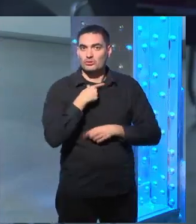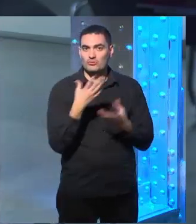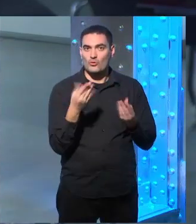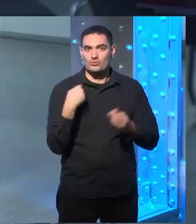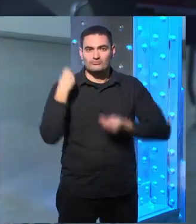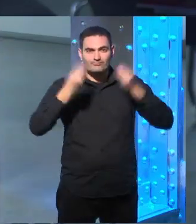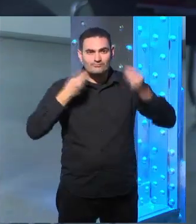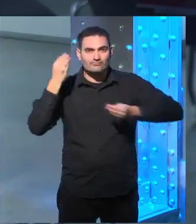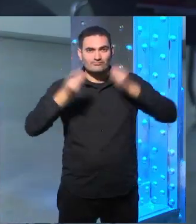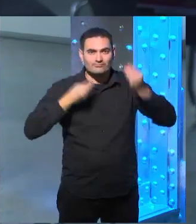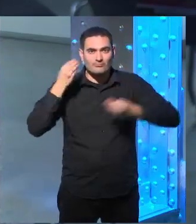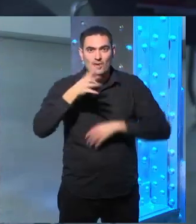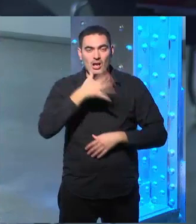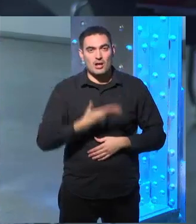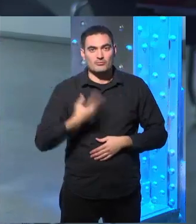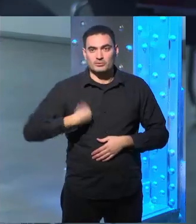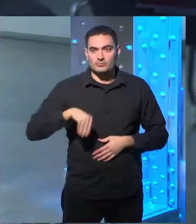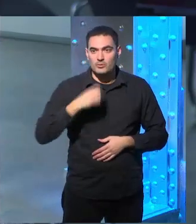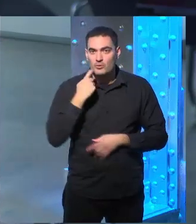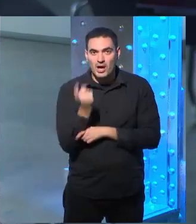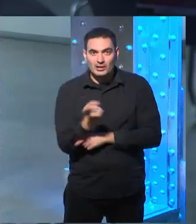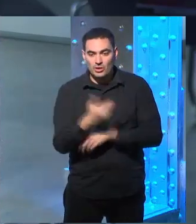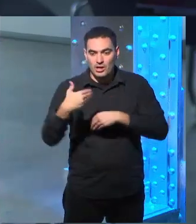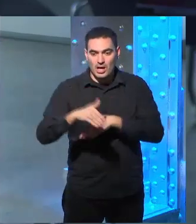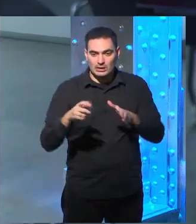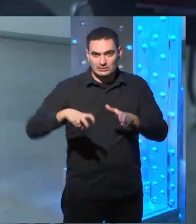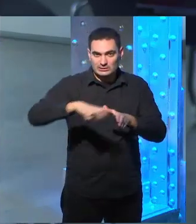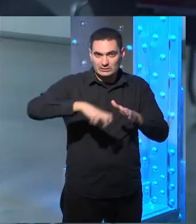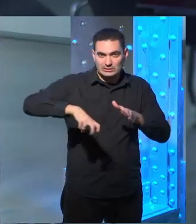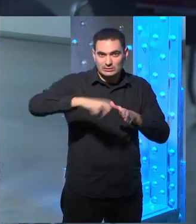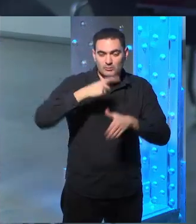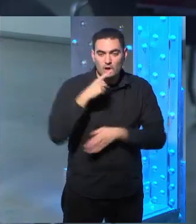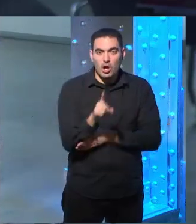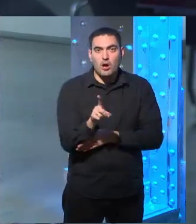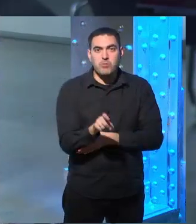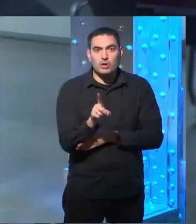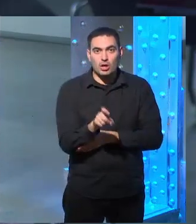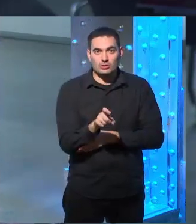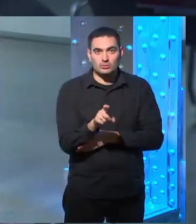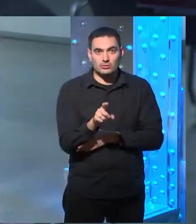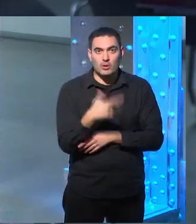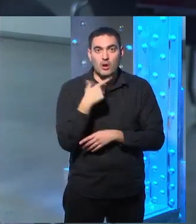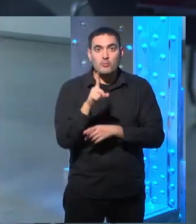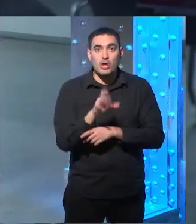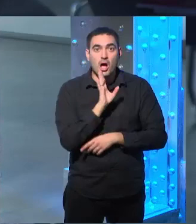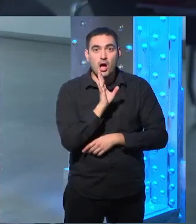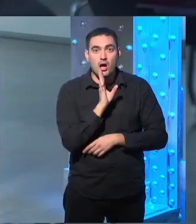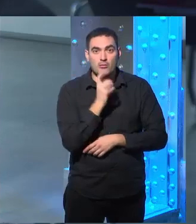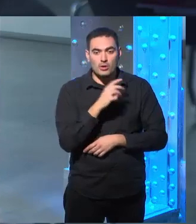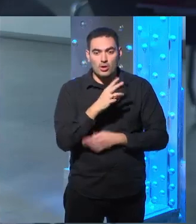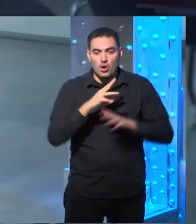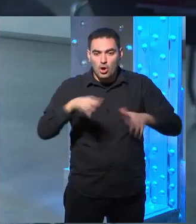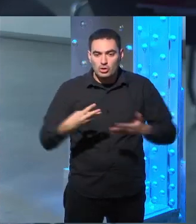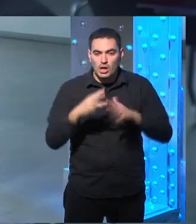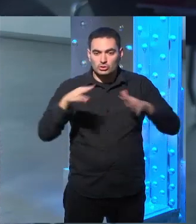that transition in a way that is not perhaps too shocking for us. If we put a rat in a box